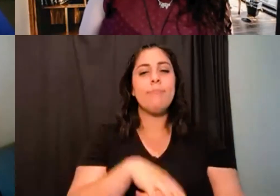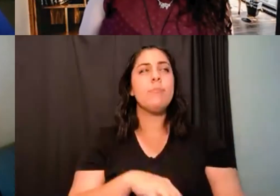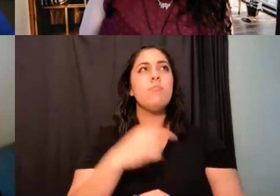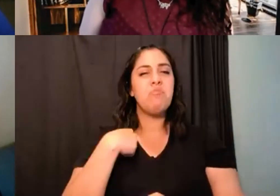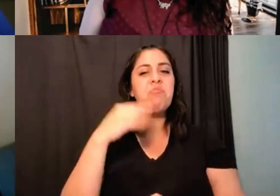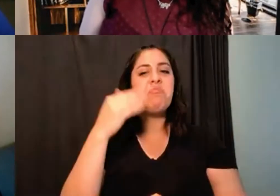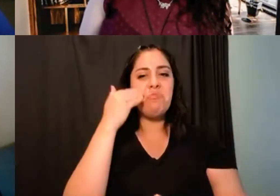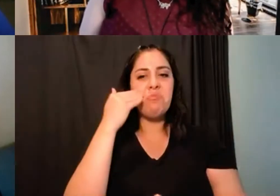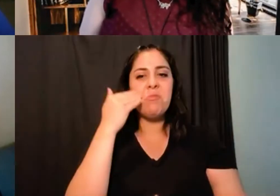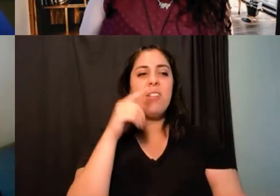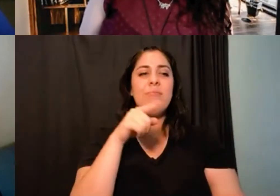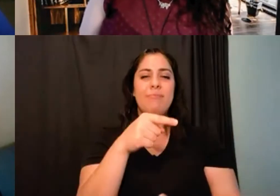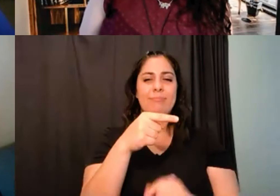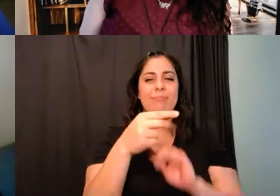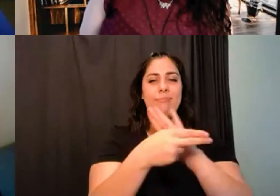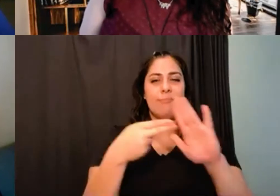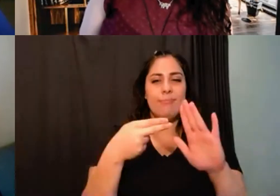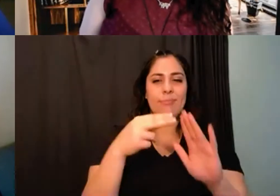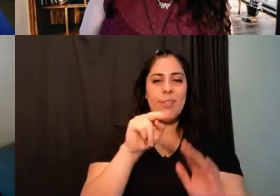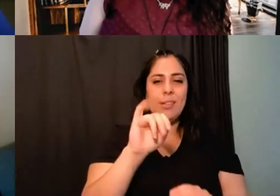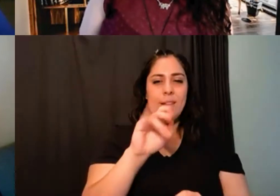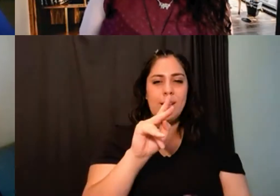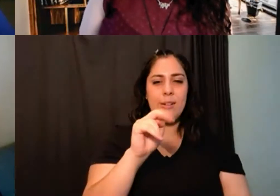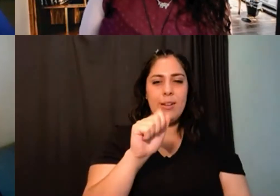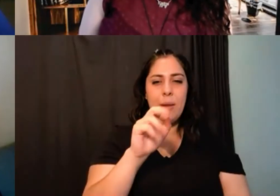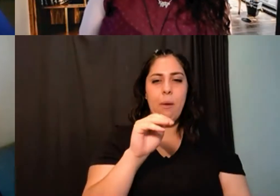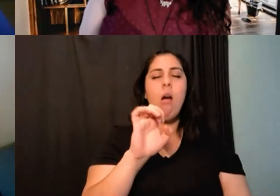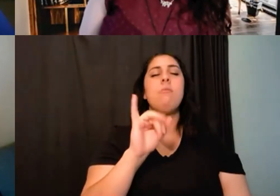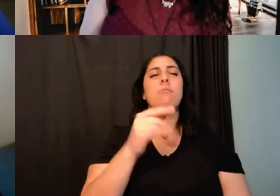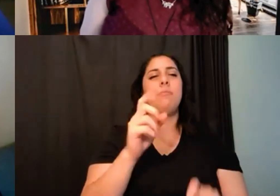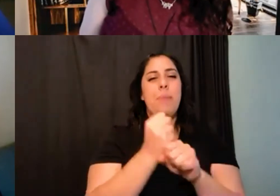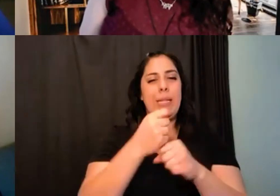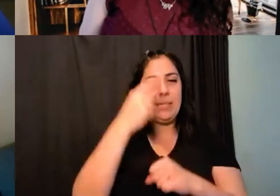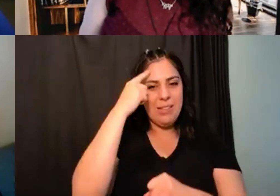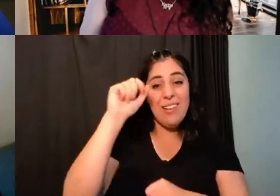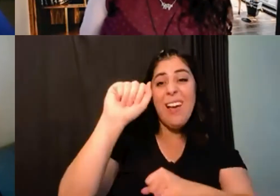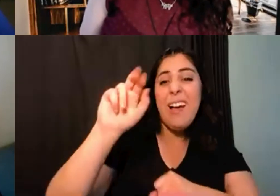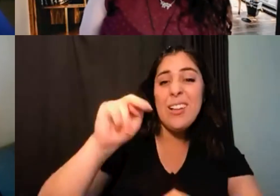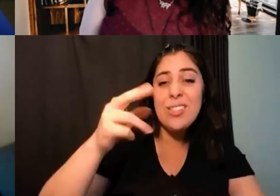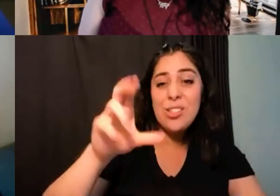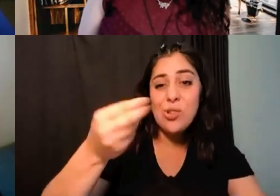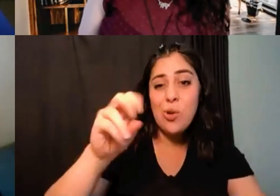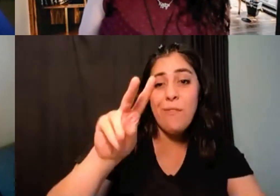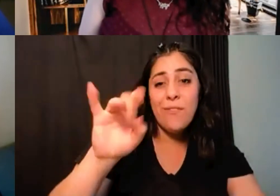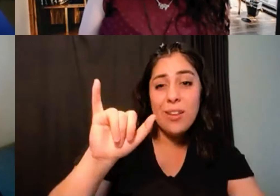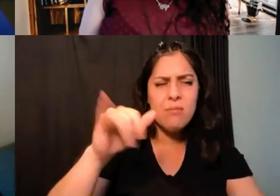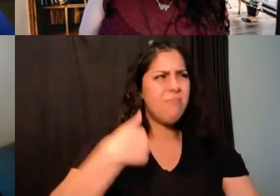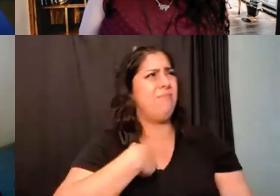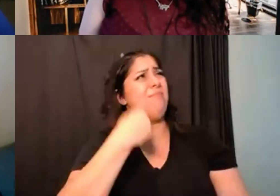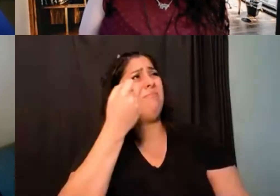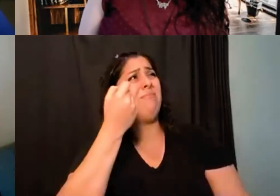the nickname my father gave me finally made sense. Anchovy. At first, I didn't get